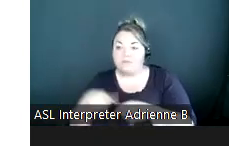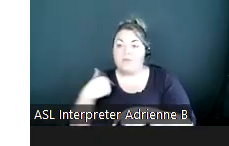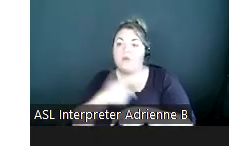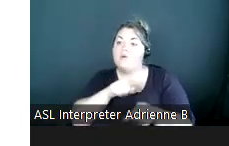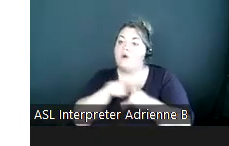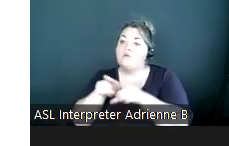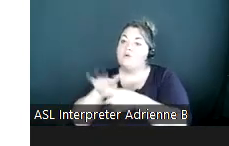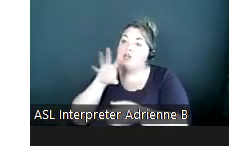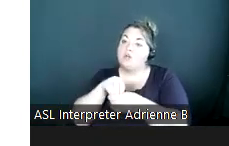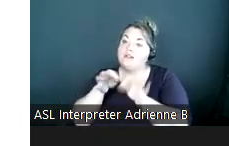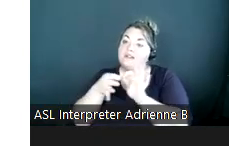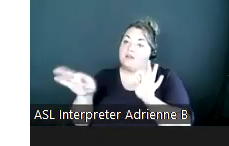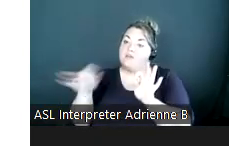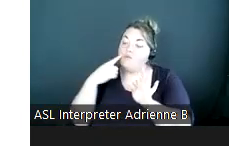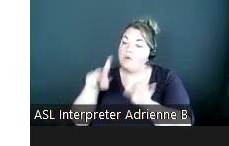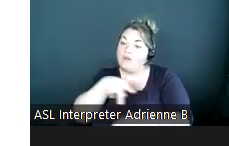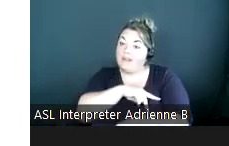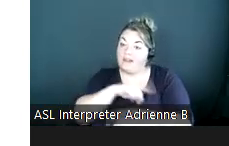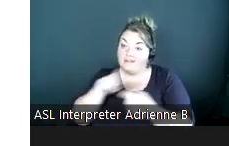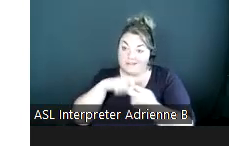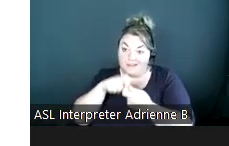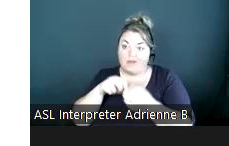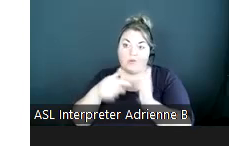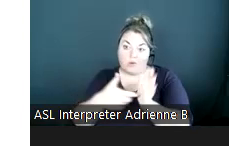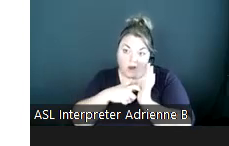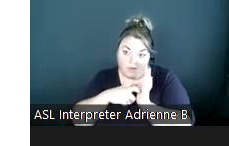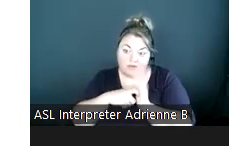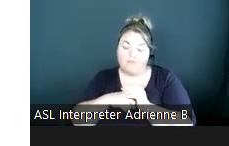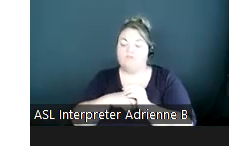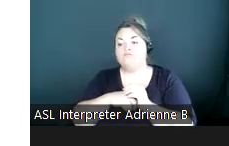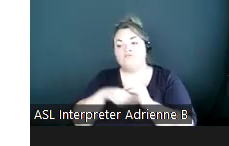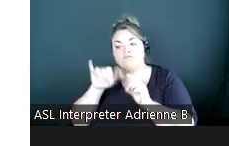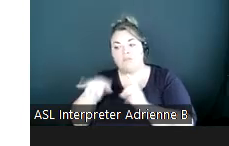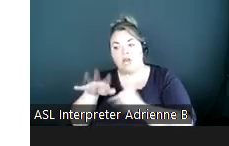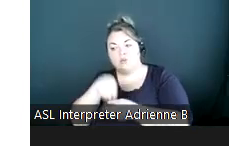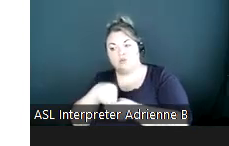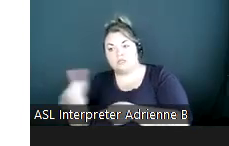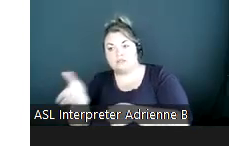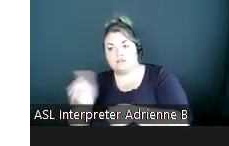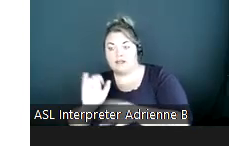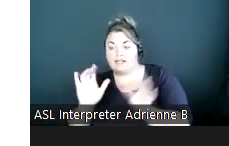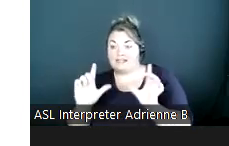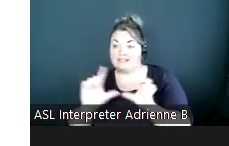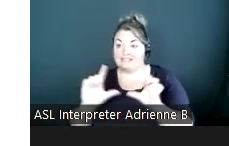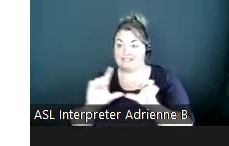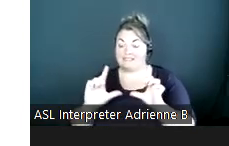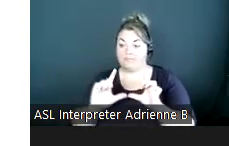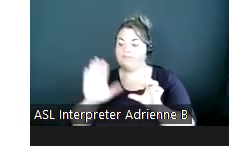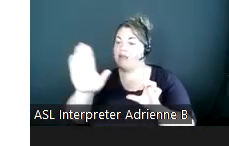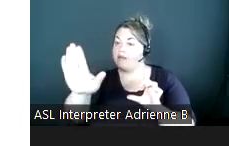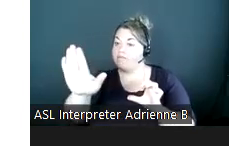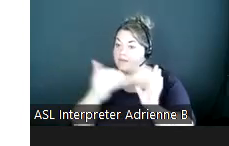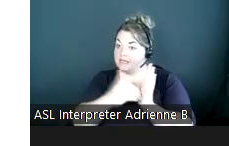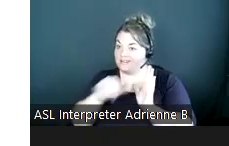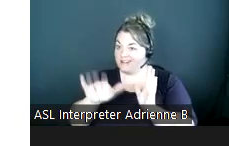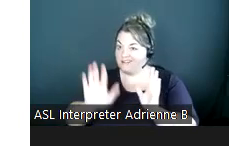included for personnel specific requirements. And these include things like licensee. Now, again, this is formerly that